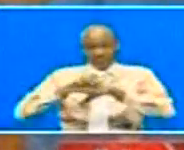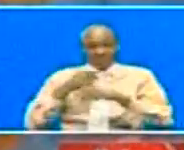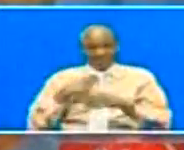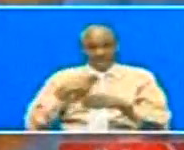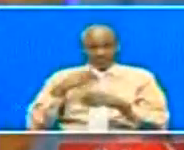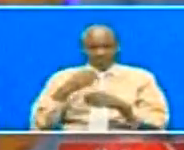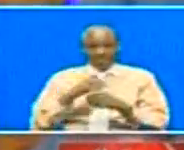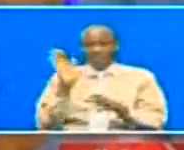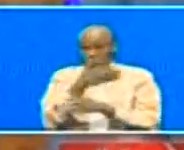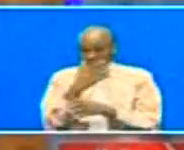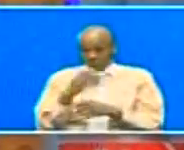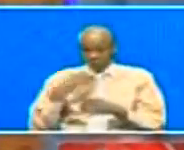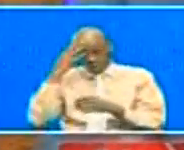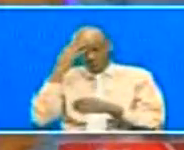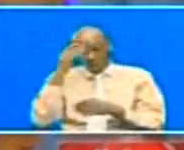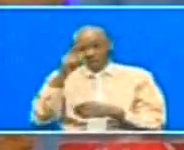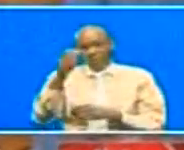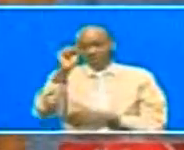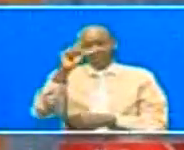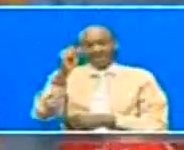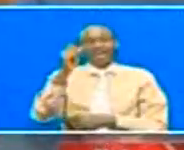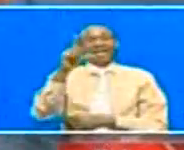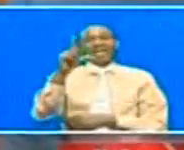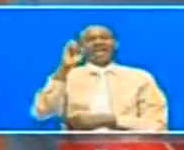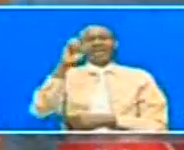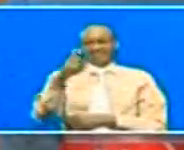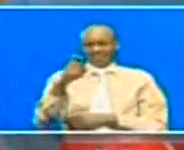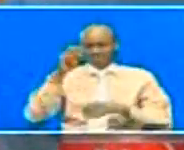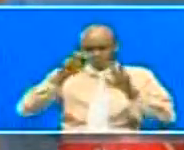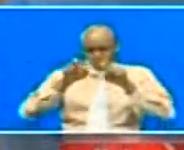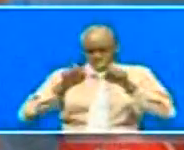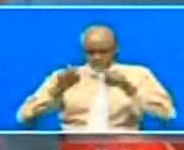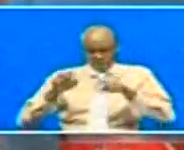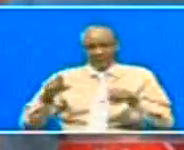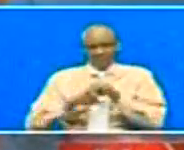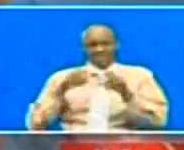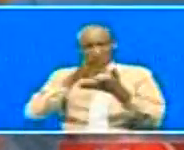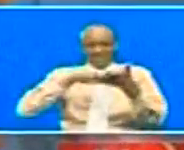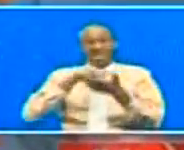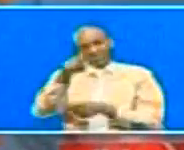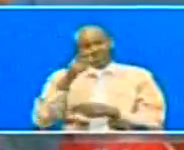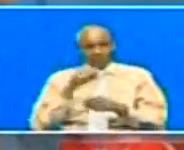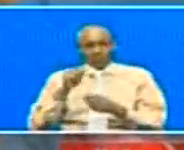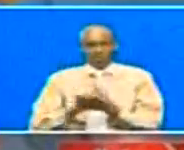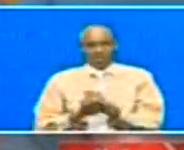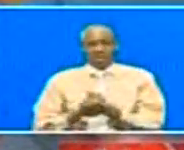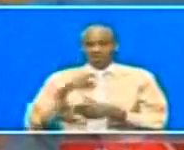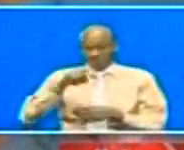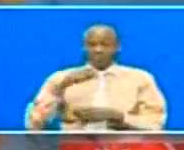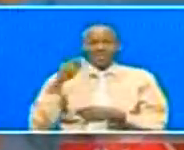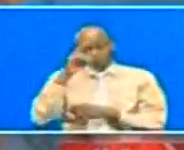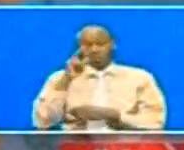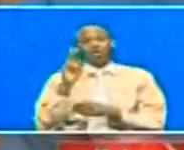transmitting using telex. Telex. Or a teleprinter, yes. as it was known. I can read that. I can also read using